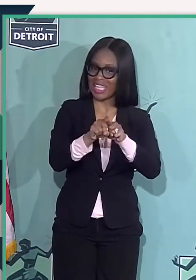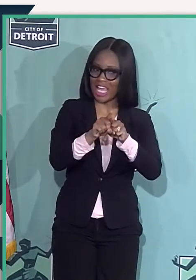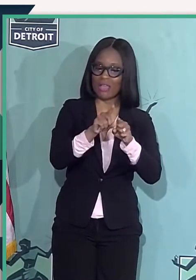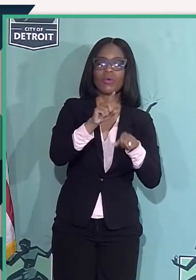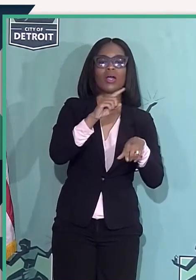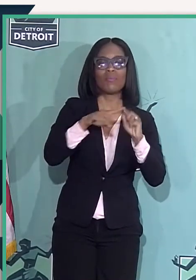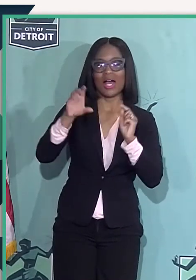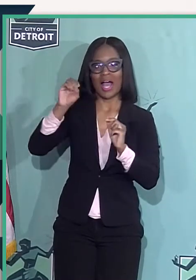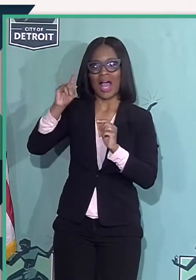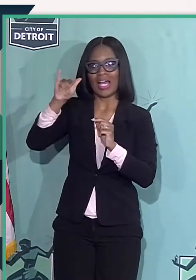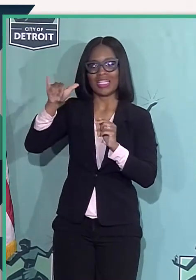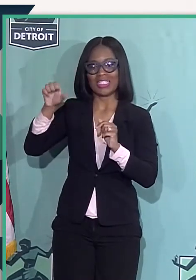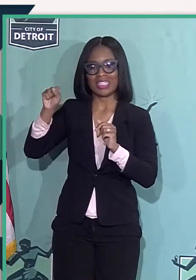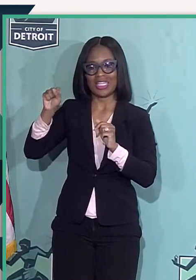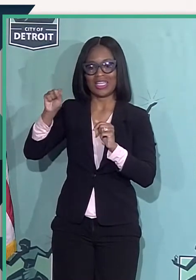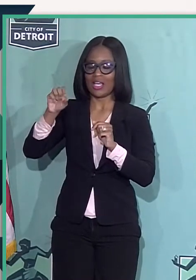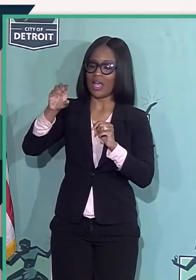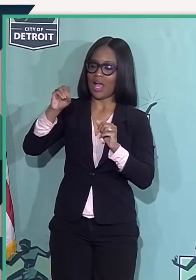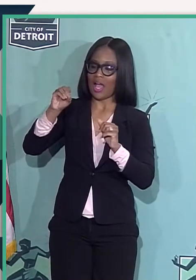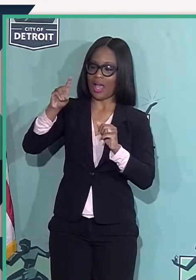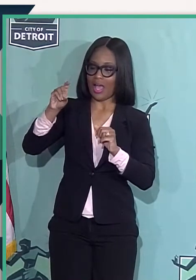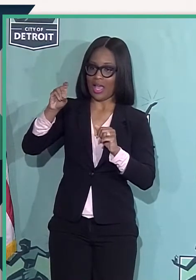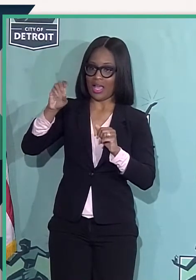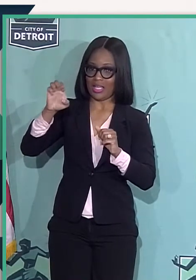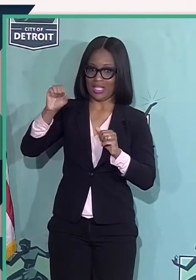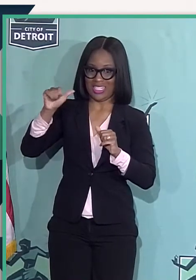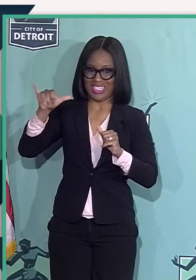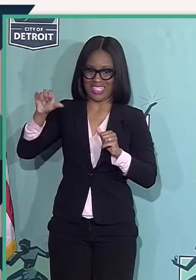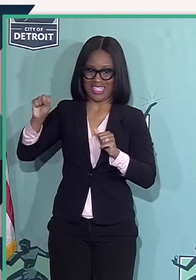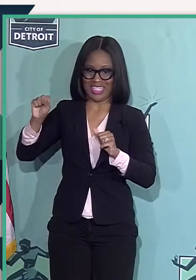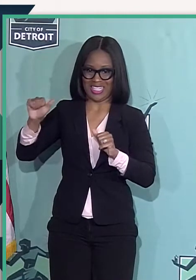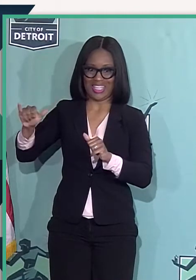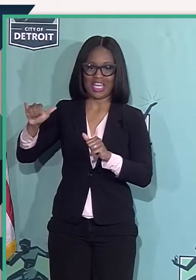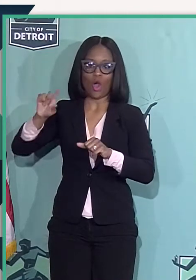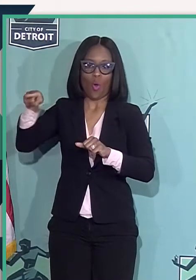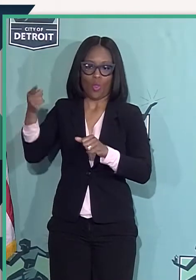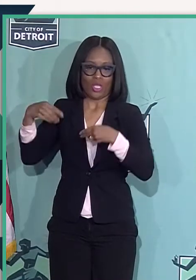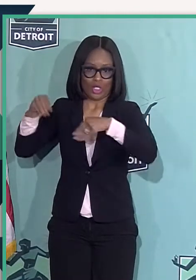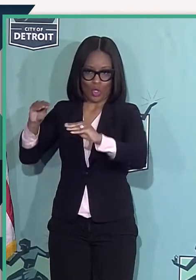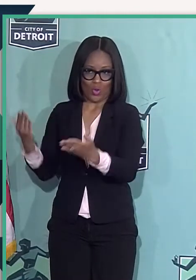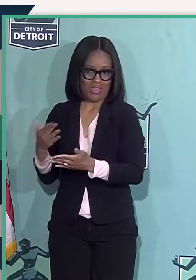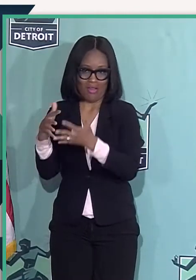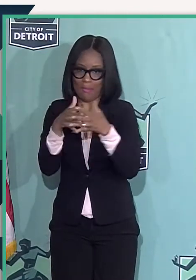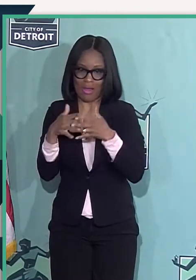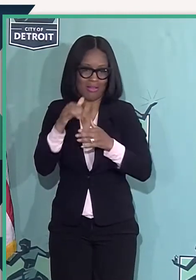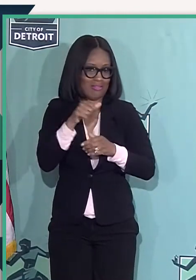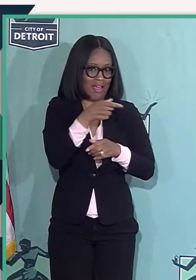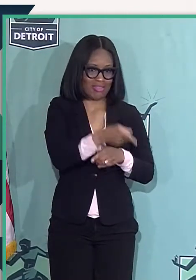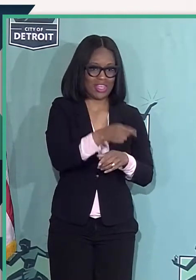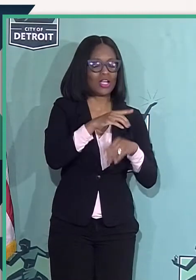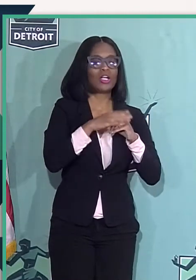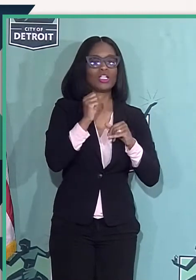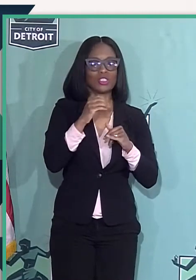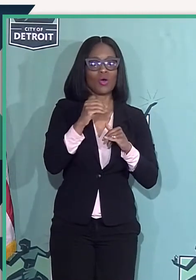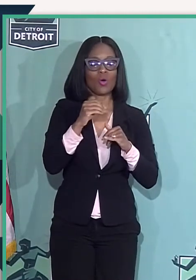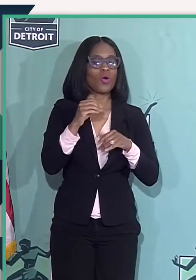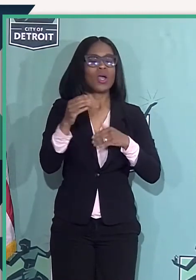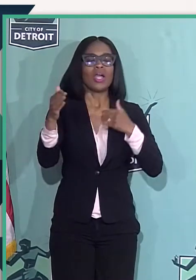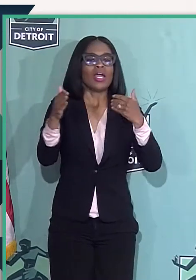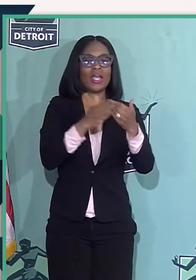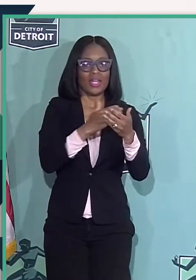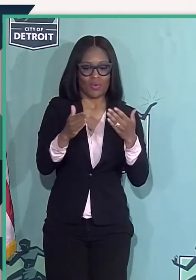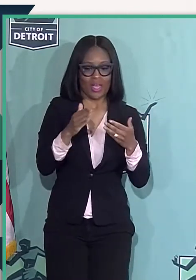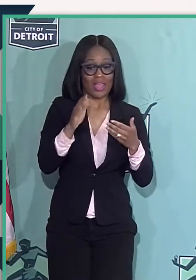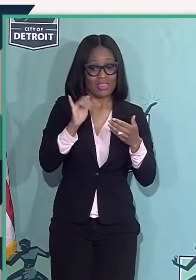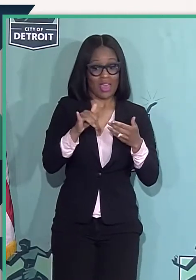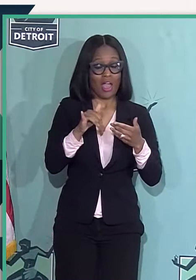is only sold here in North America, but a different vehicle in Japan. There's a small fleet of those with various municipalities in Japan. Anyway, that